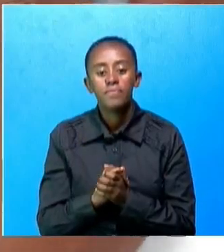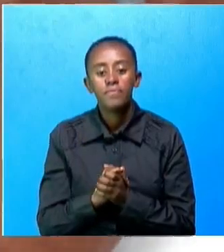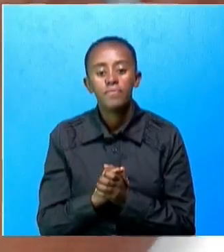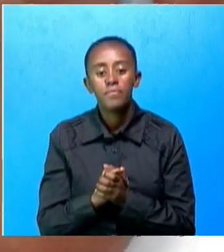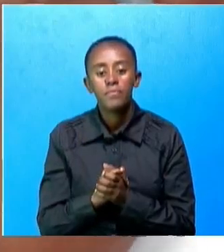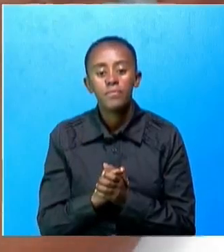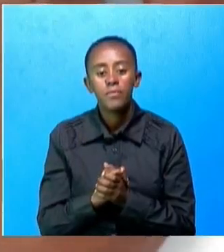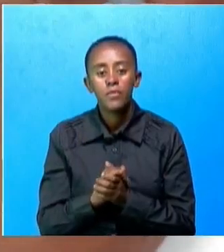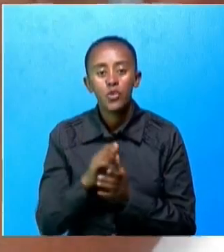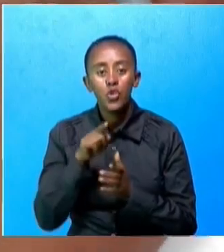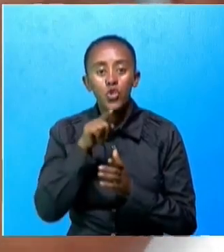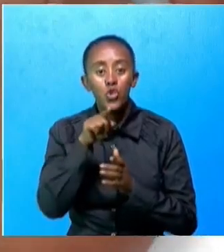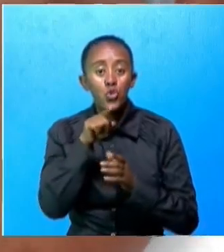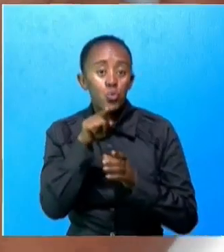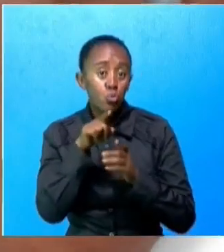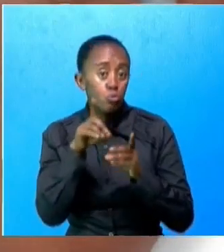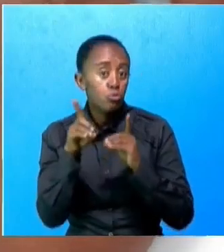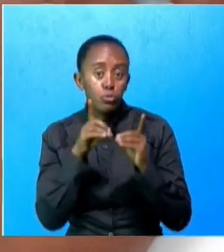you didn't